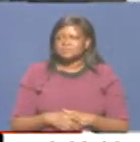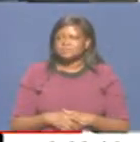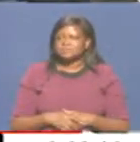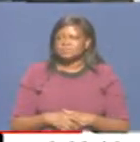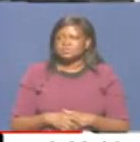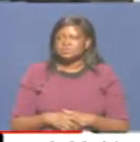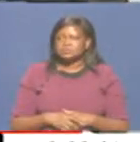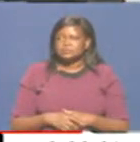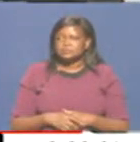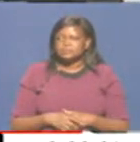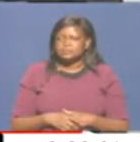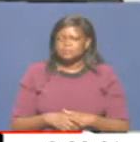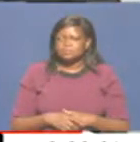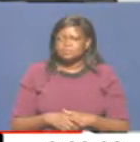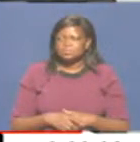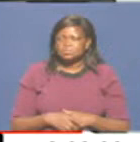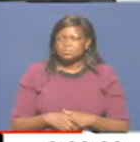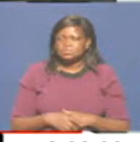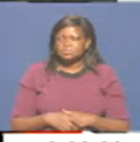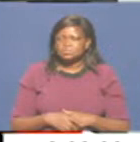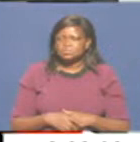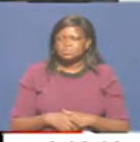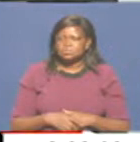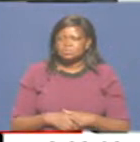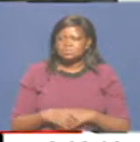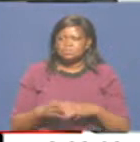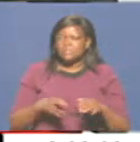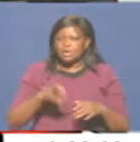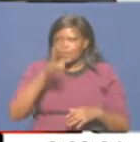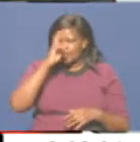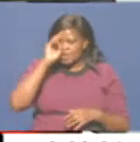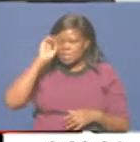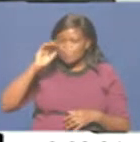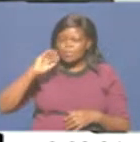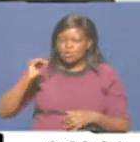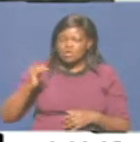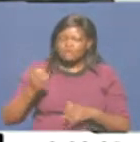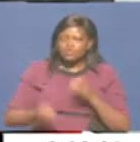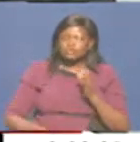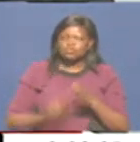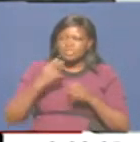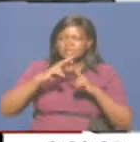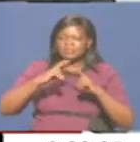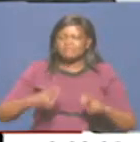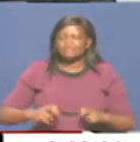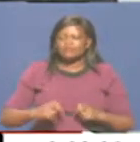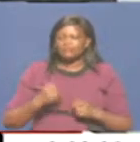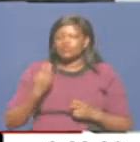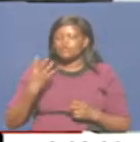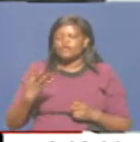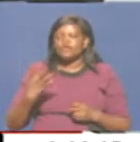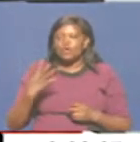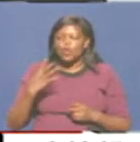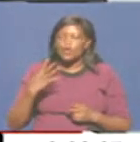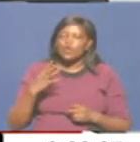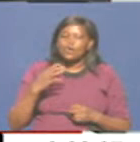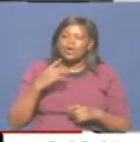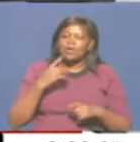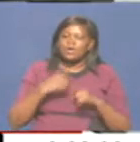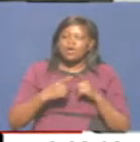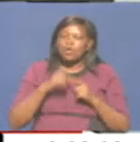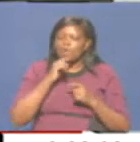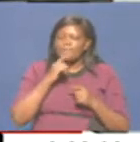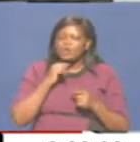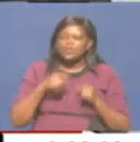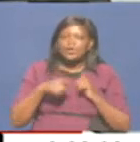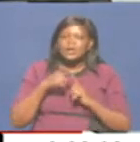On to now a disturbing item. Police in Kiambu County have launched a search for a 24-year-old man reported to have killed his